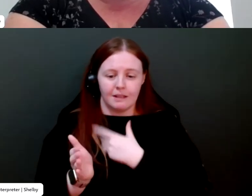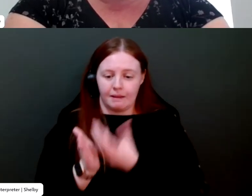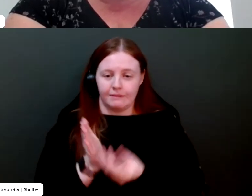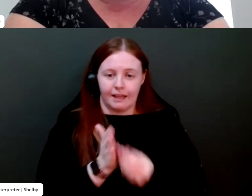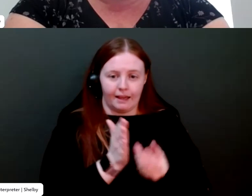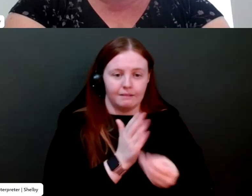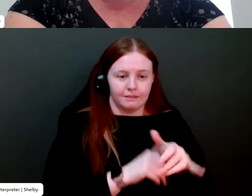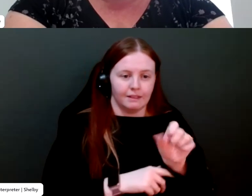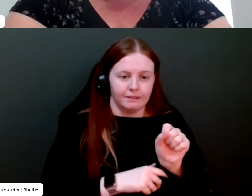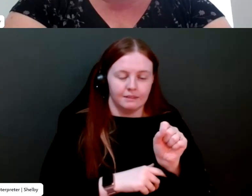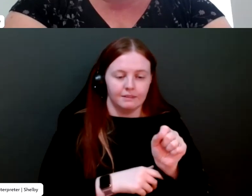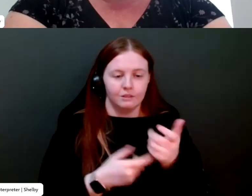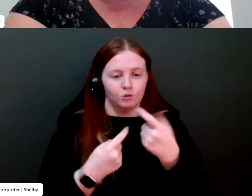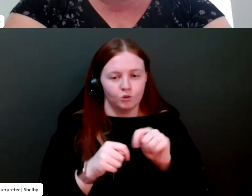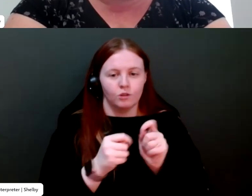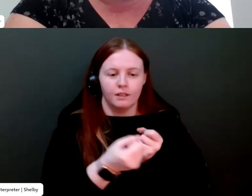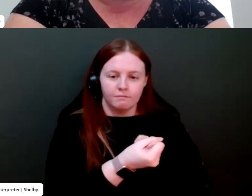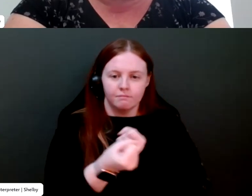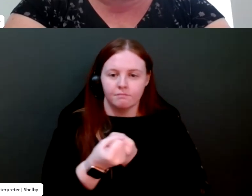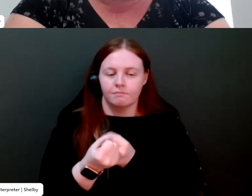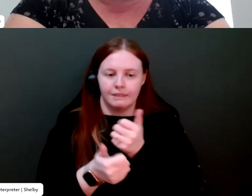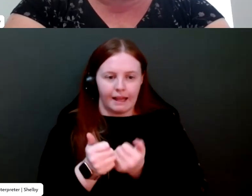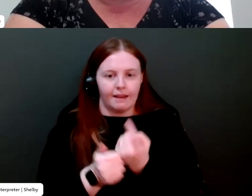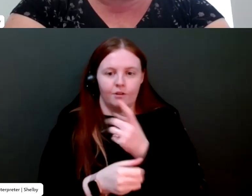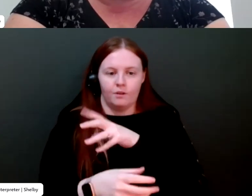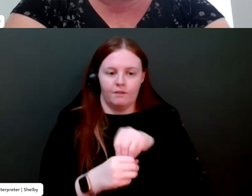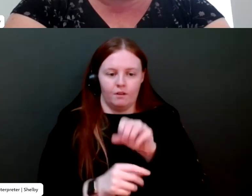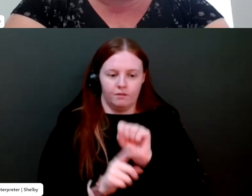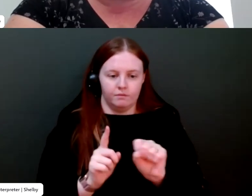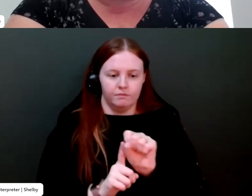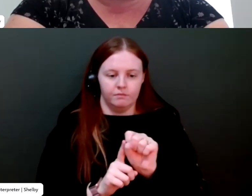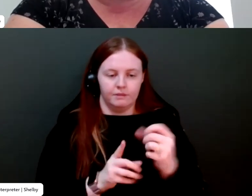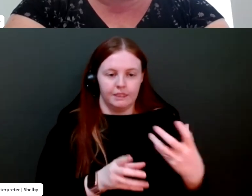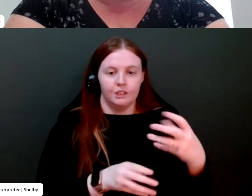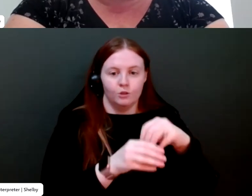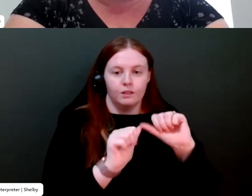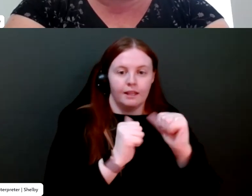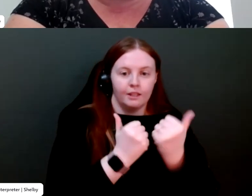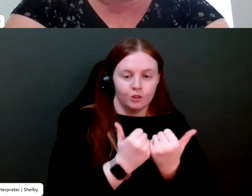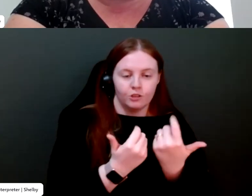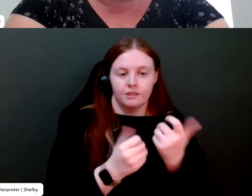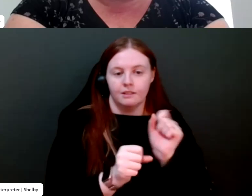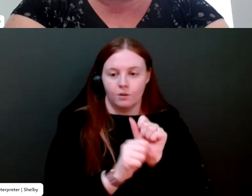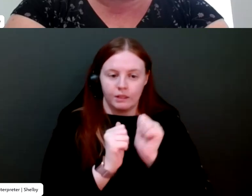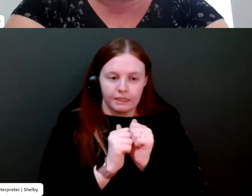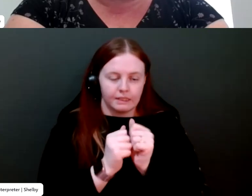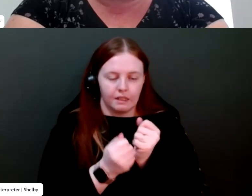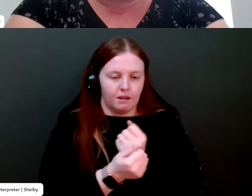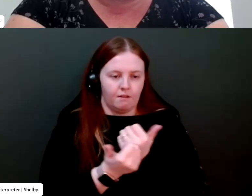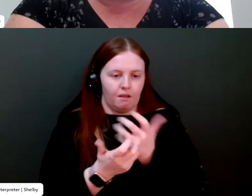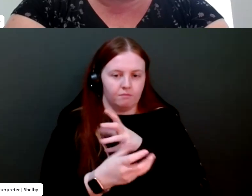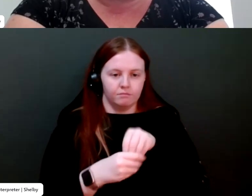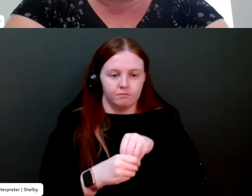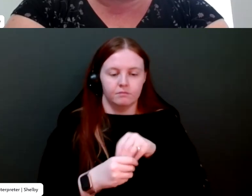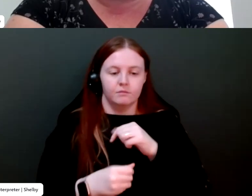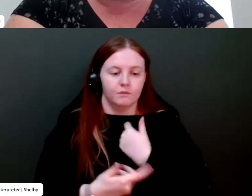and trying to support all parties, and including the agencies that are working with them. So I appreciate you doing that. I